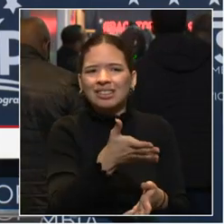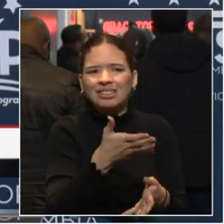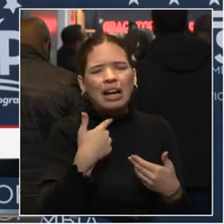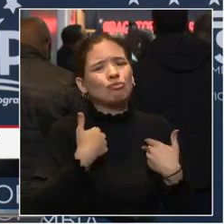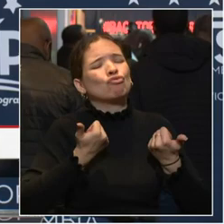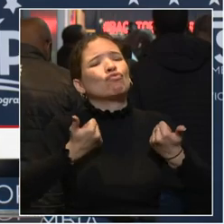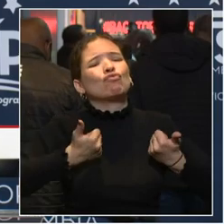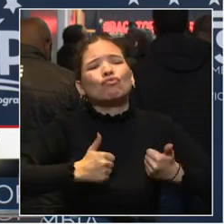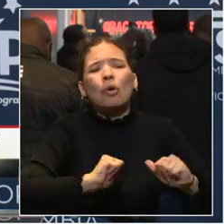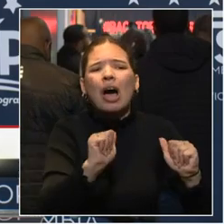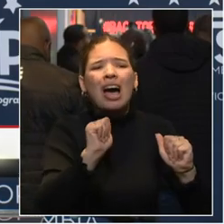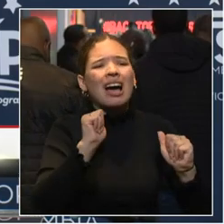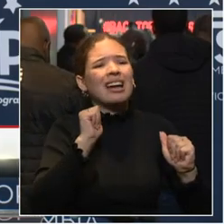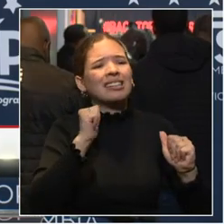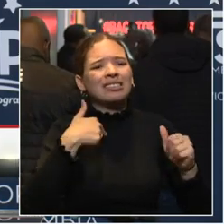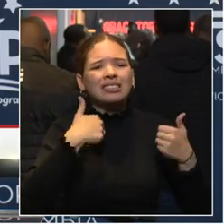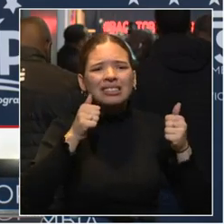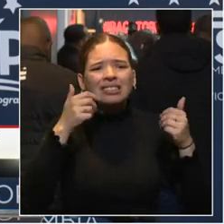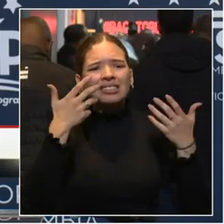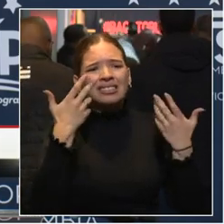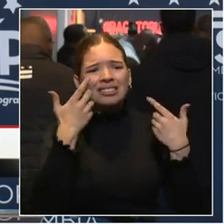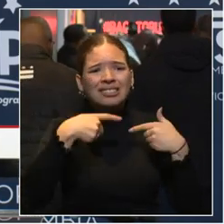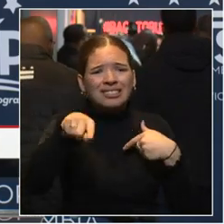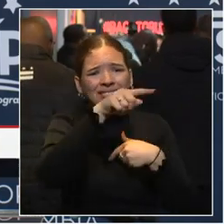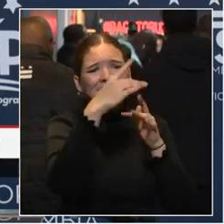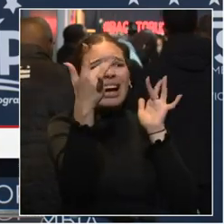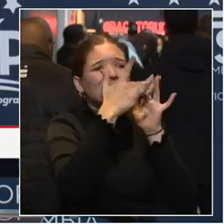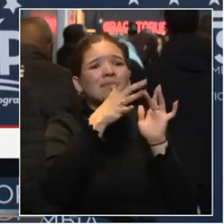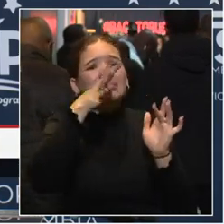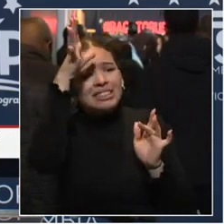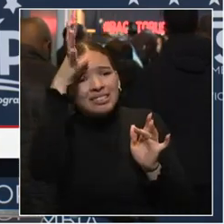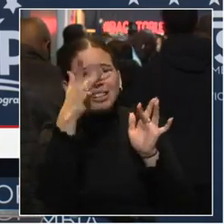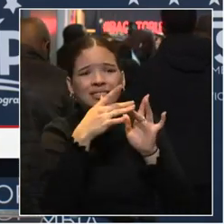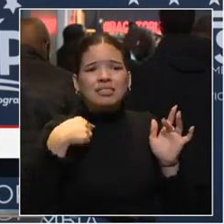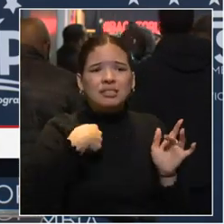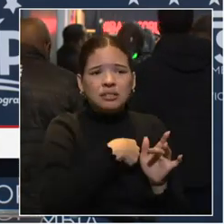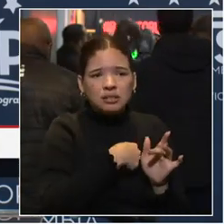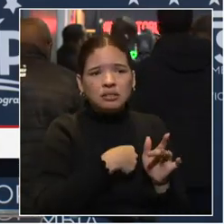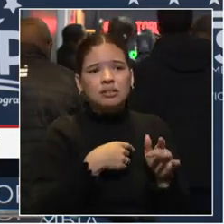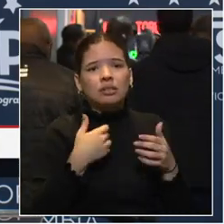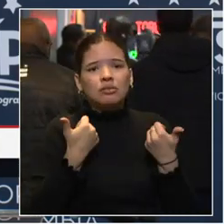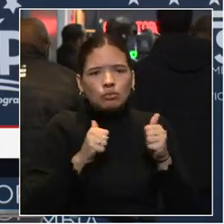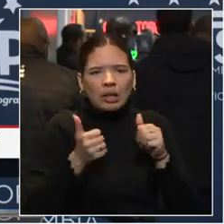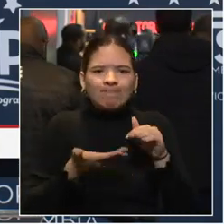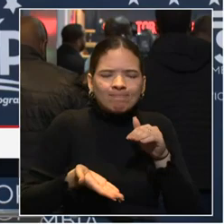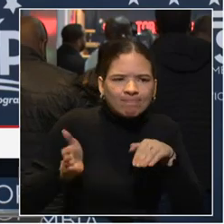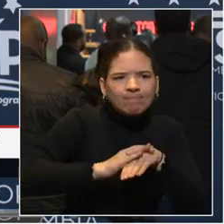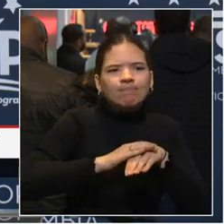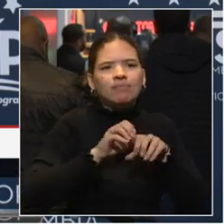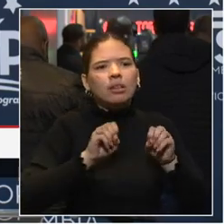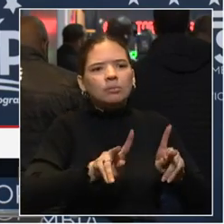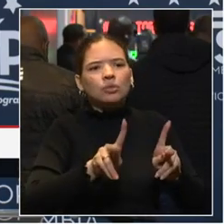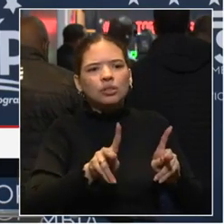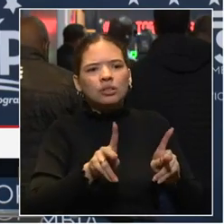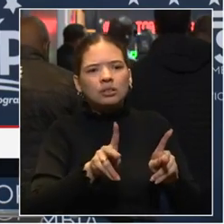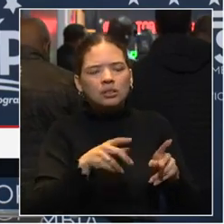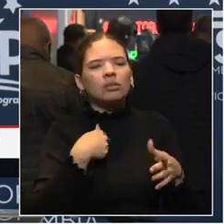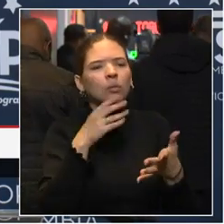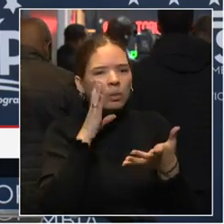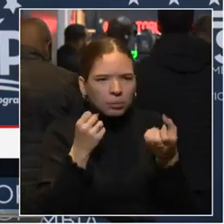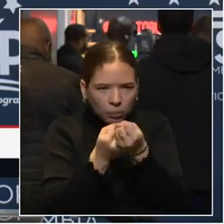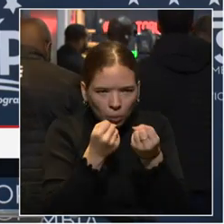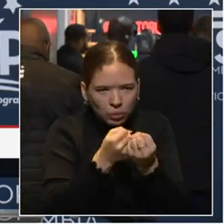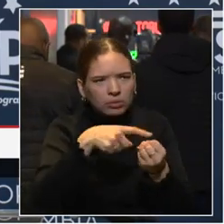with our parents, so stay in touch with us. We have increased our opportunities where we will support parents who